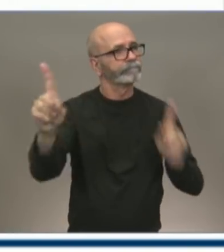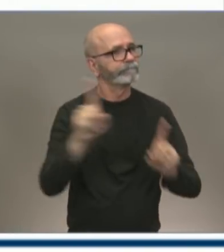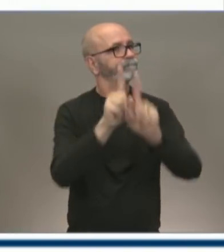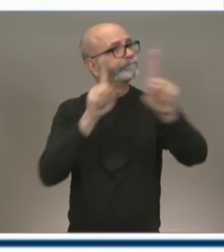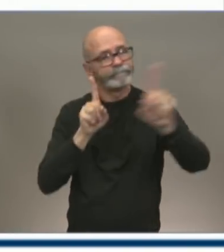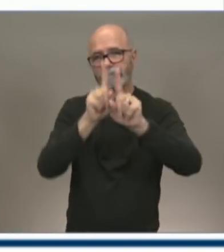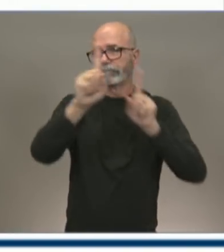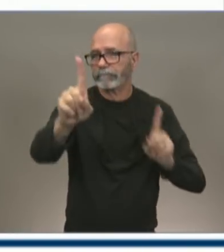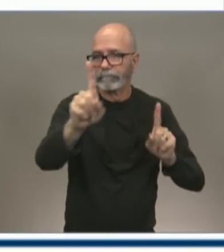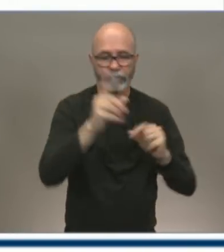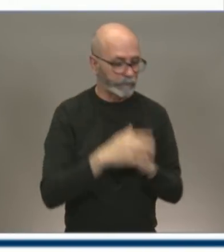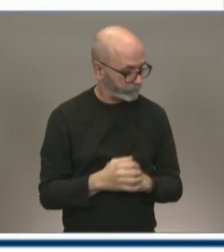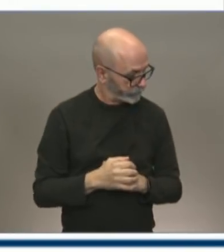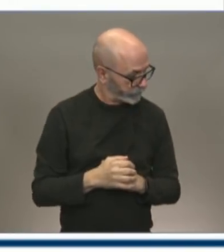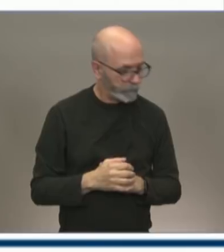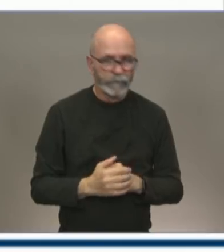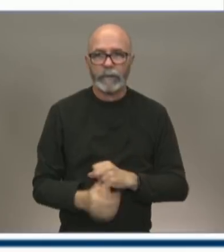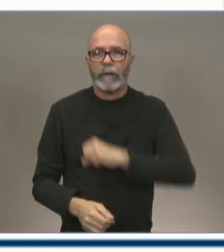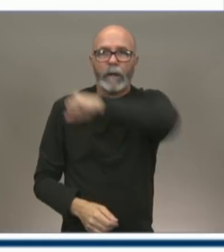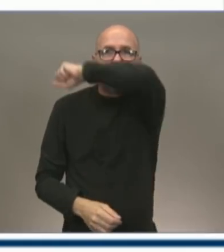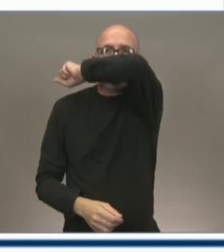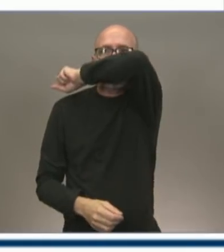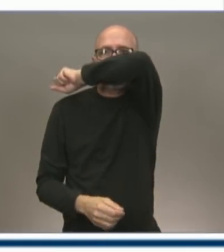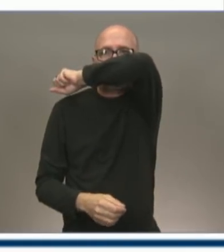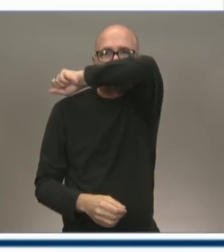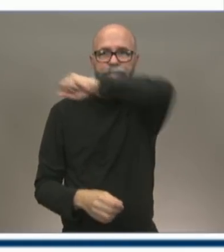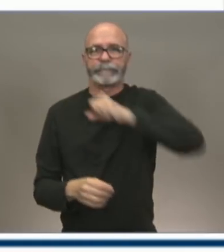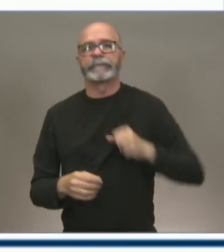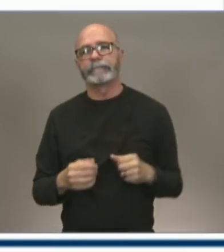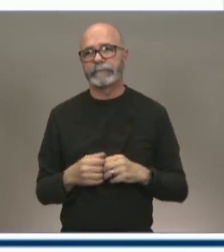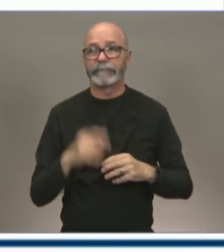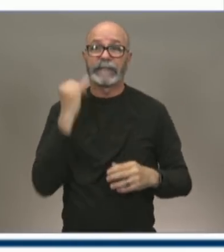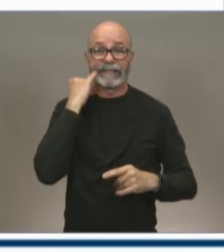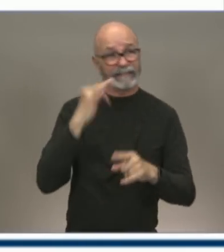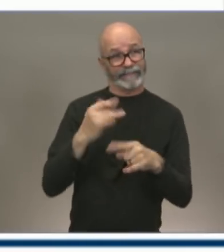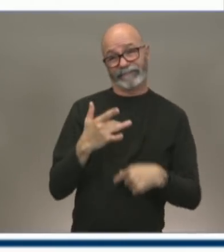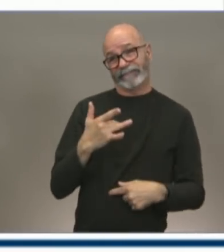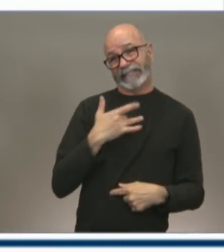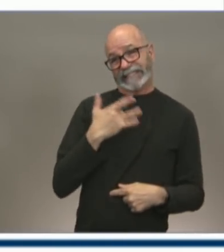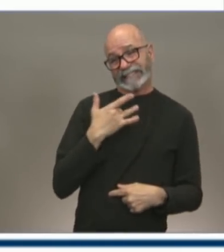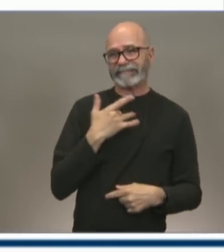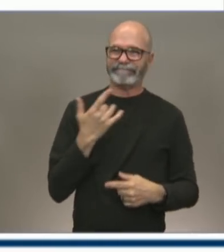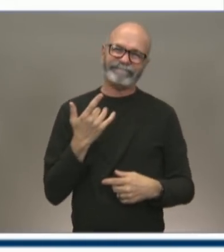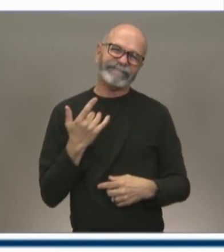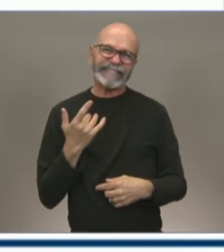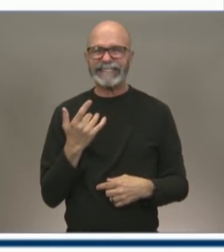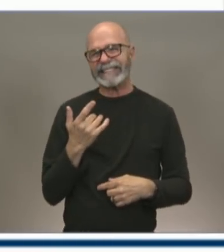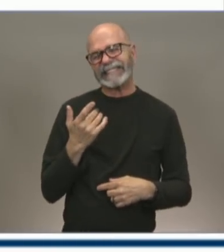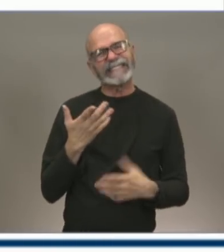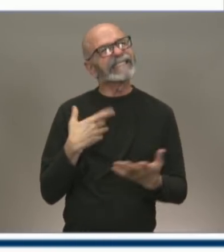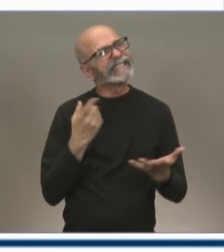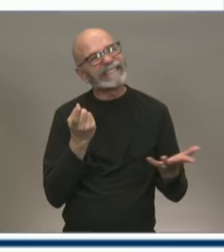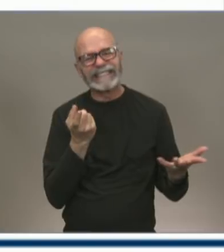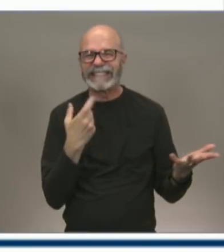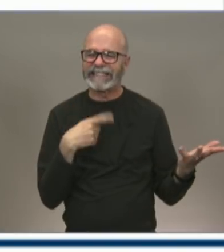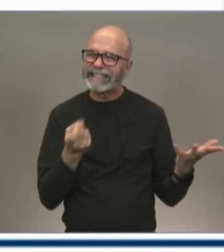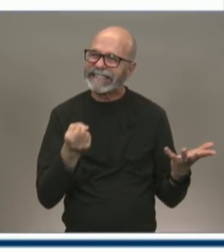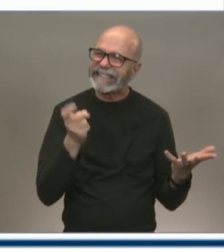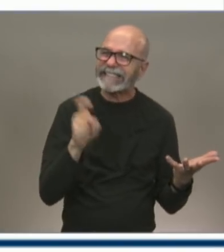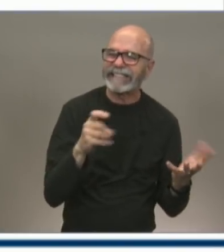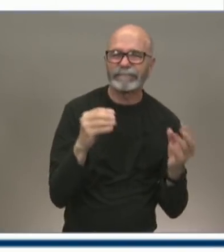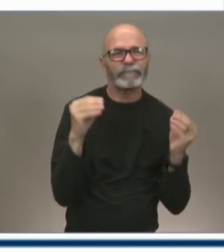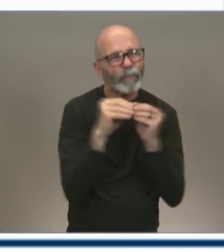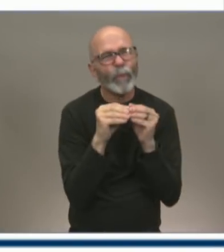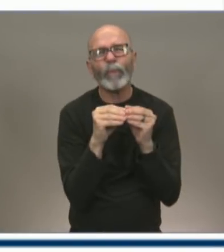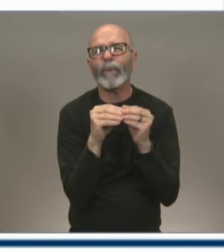the facility. If there is you feel you have a need for more people in the production team, you can submit